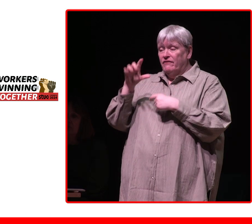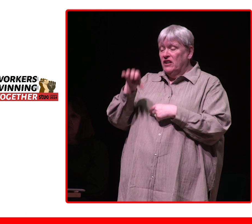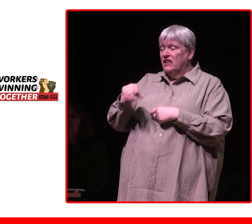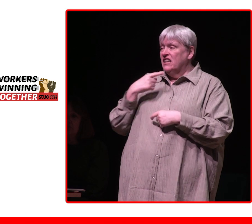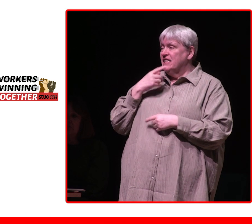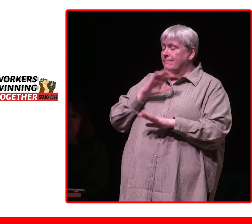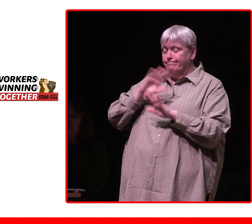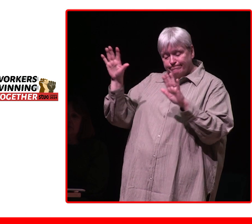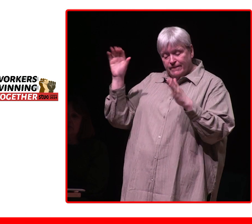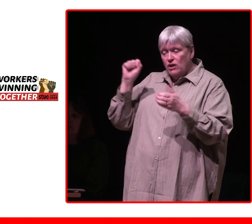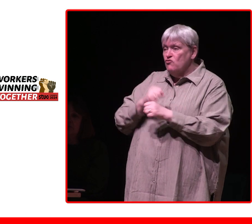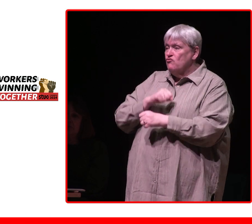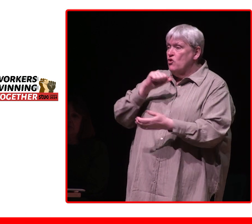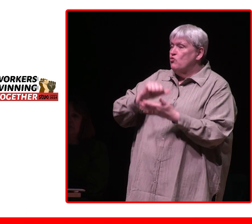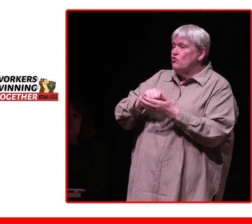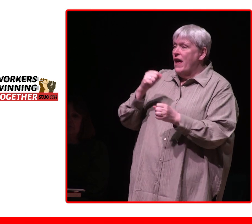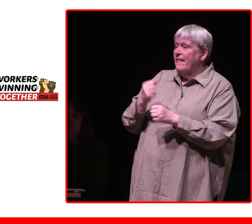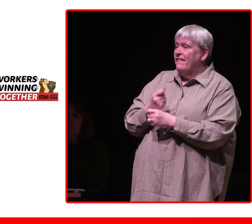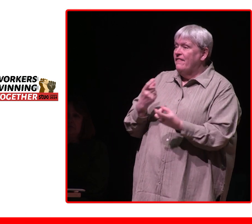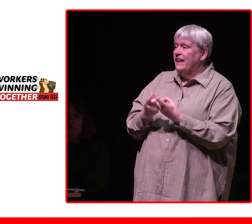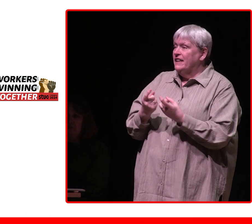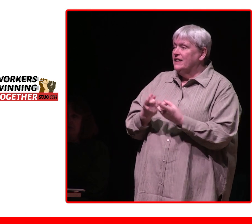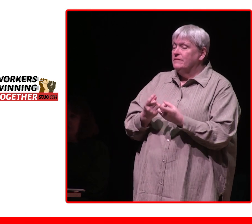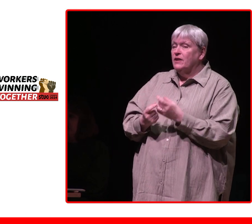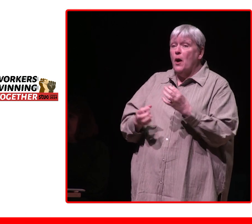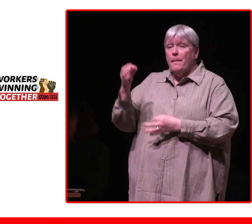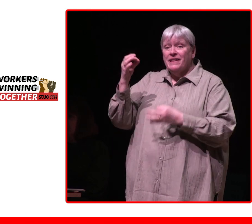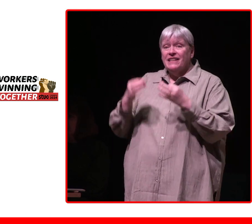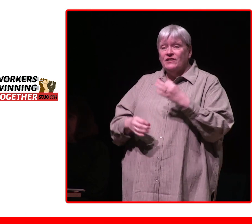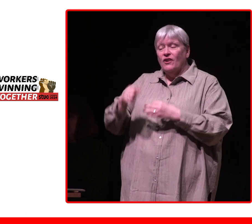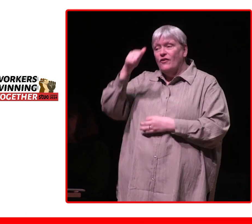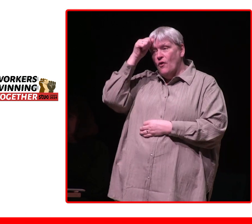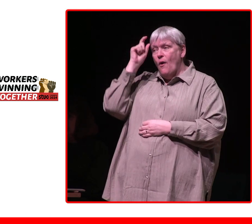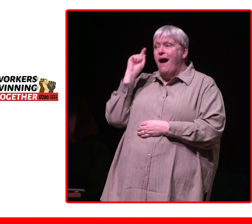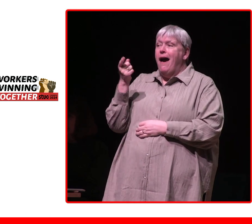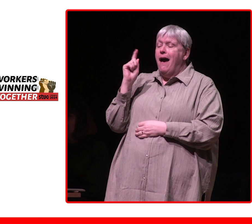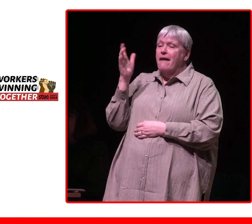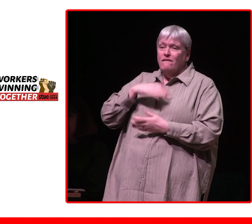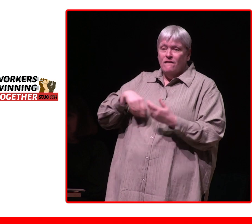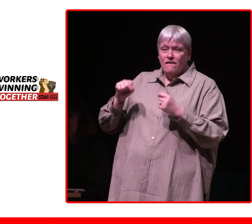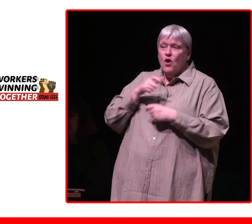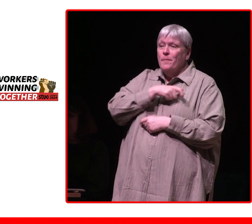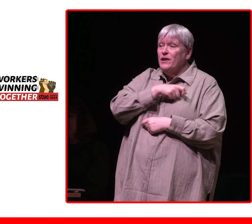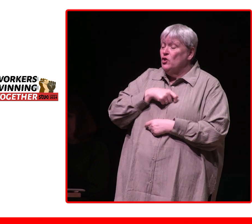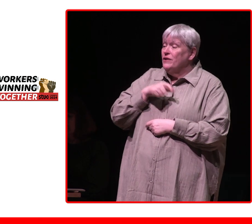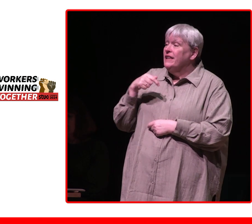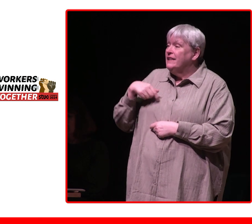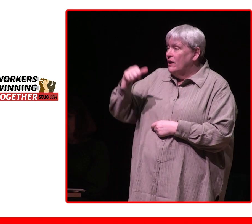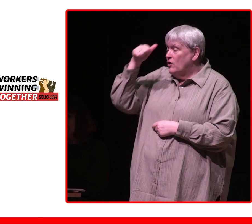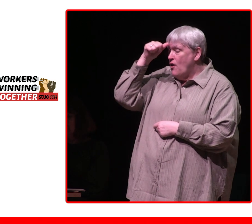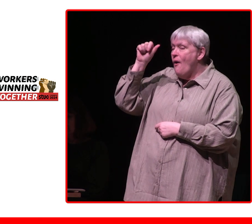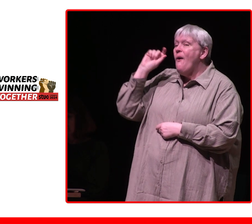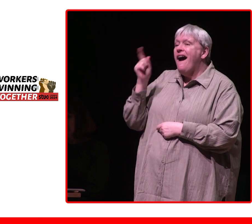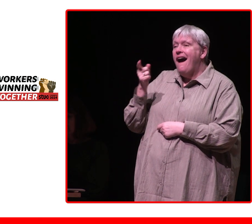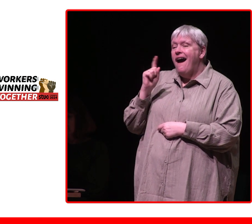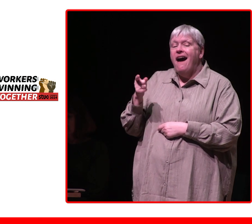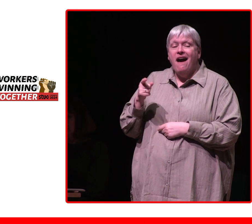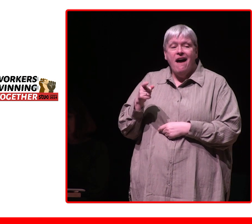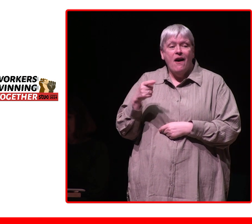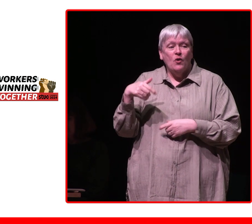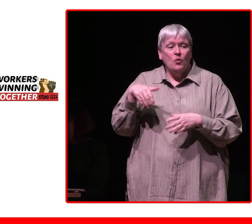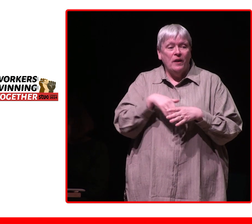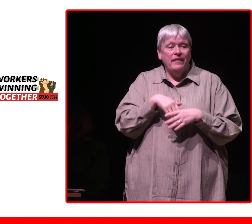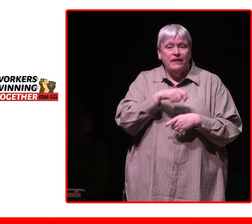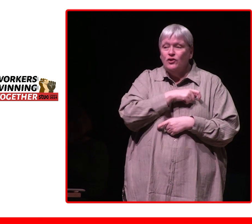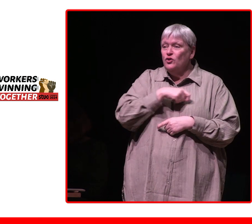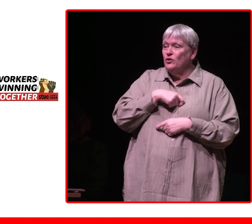did the right thing. They had the political education from our movement that they gained in their trade union, and